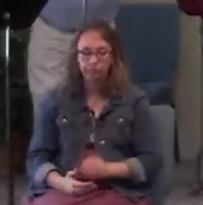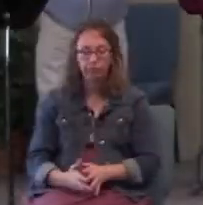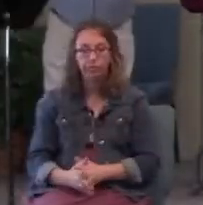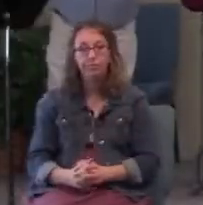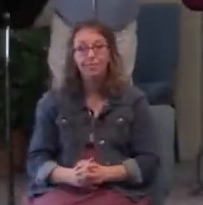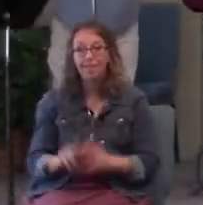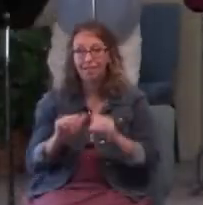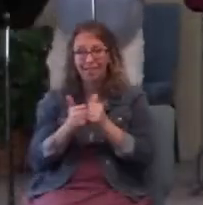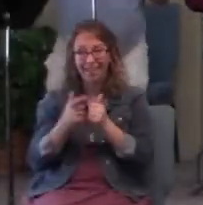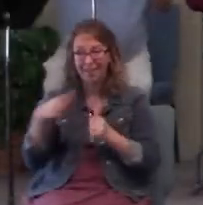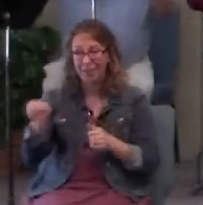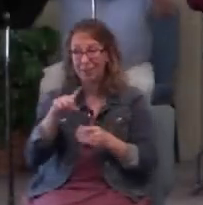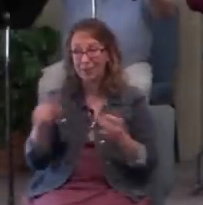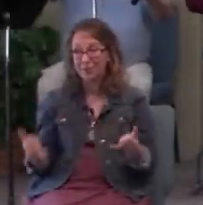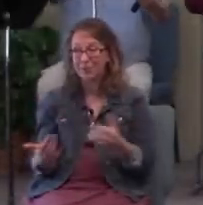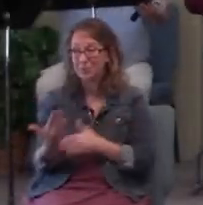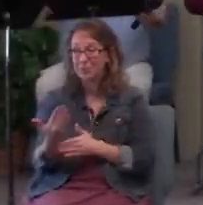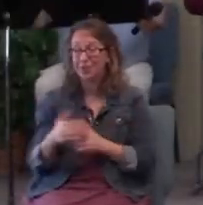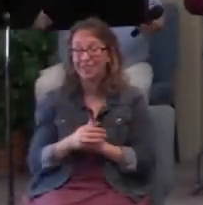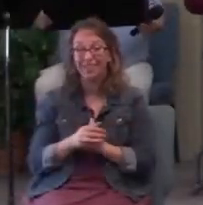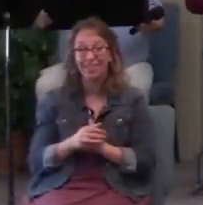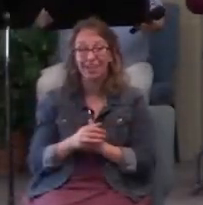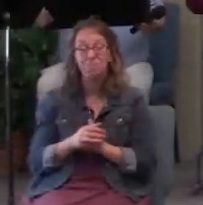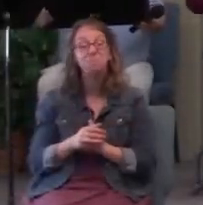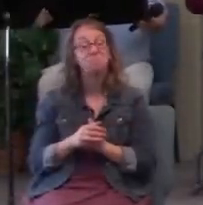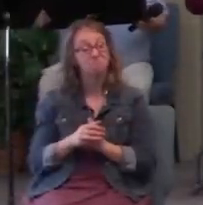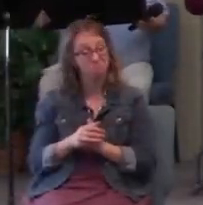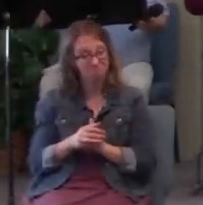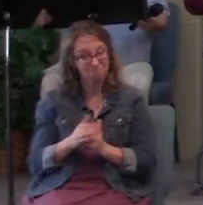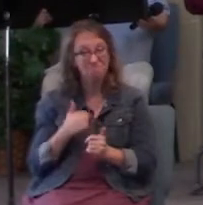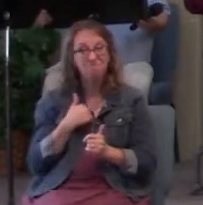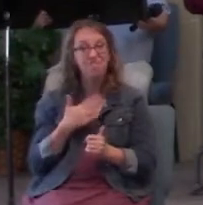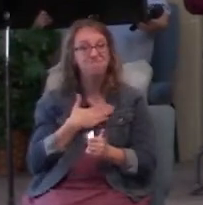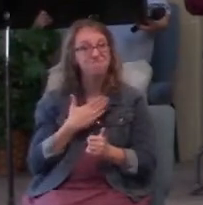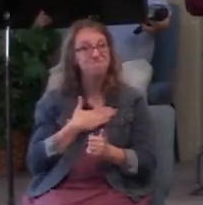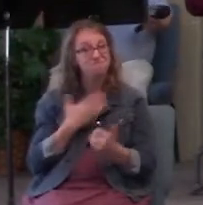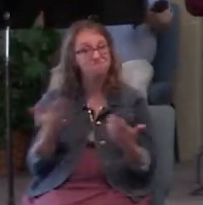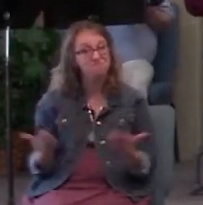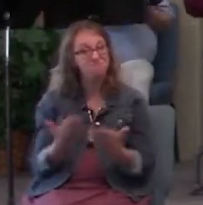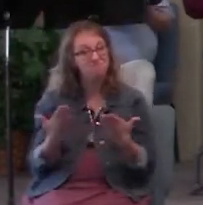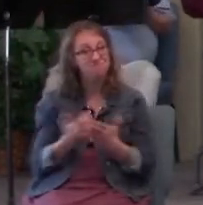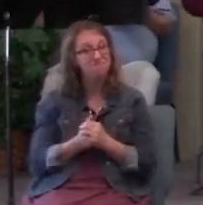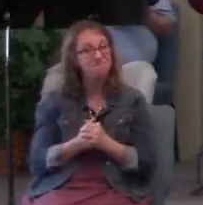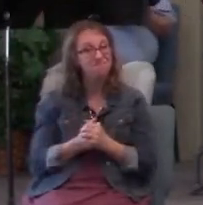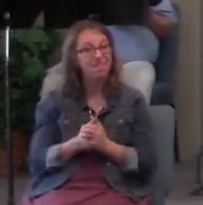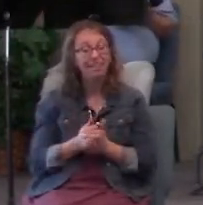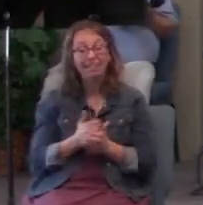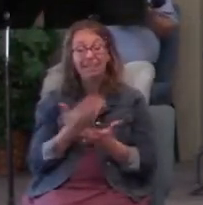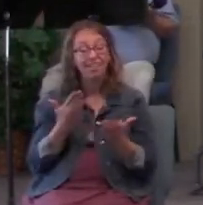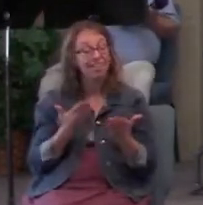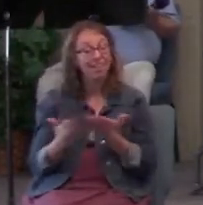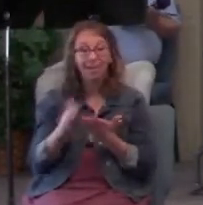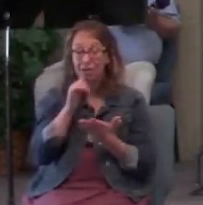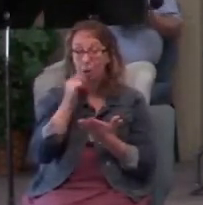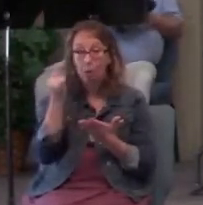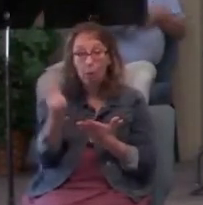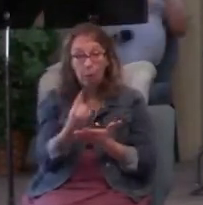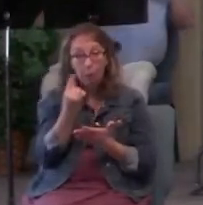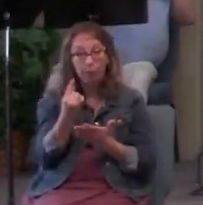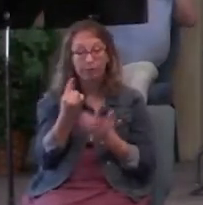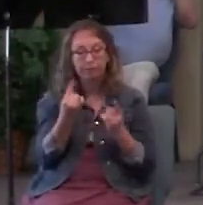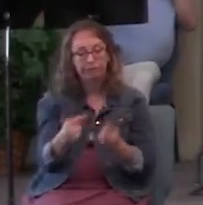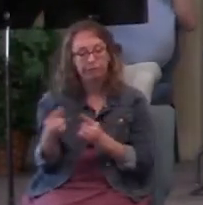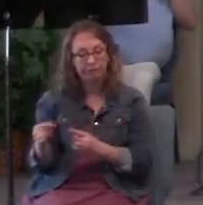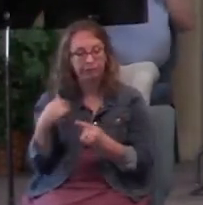How are you guys this morning? I'm glad to be here. You know, things don't always go the way we want them to.